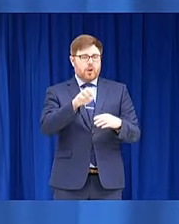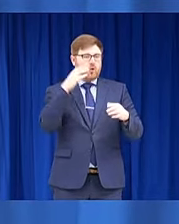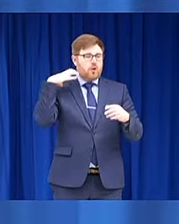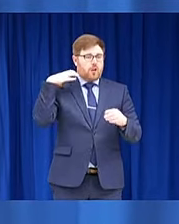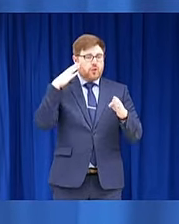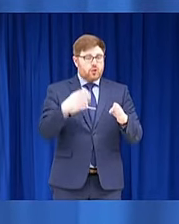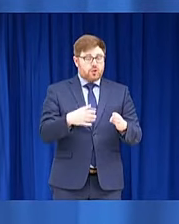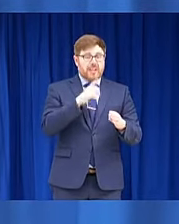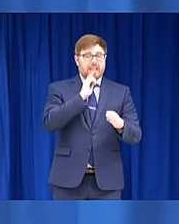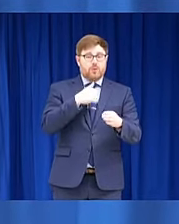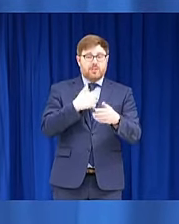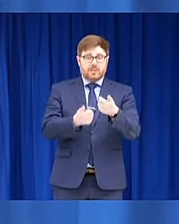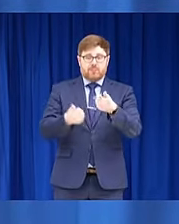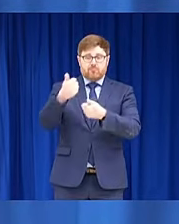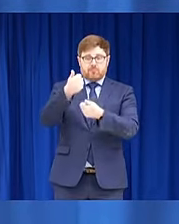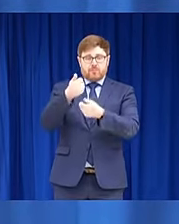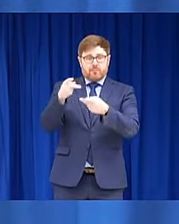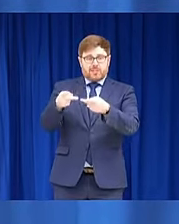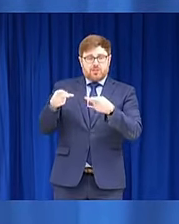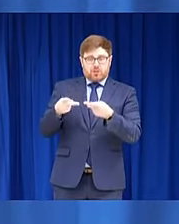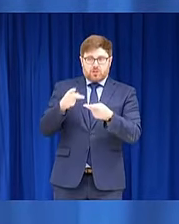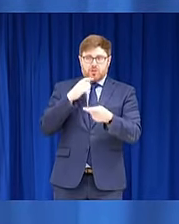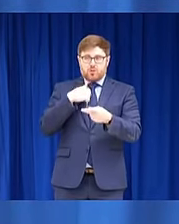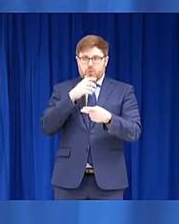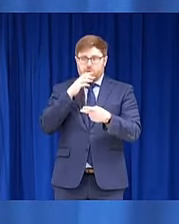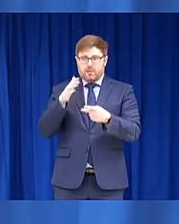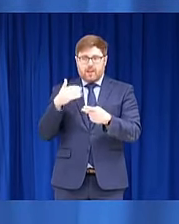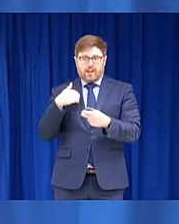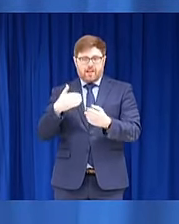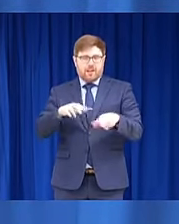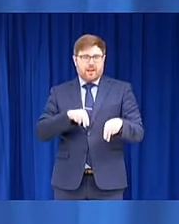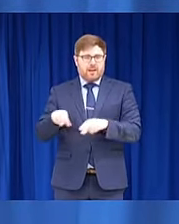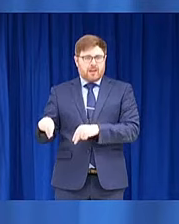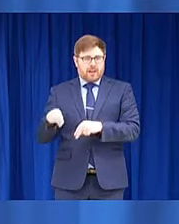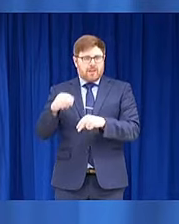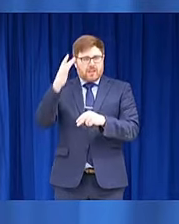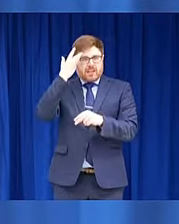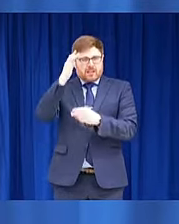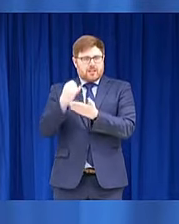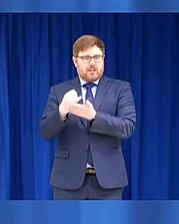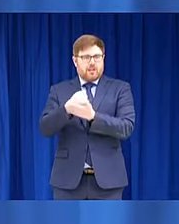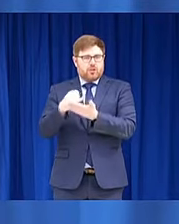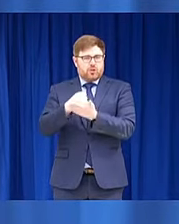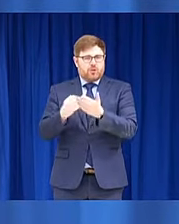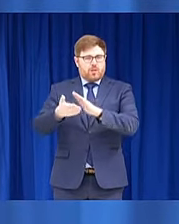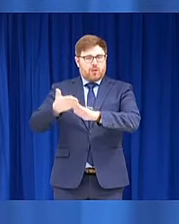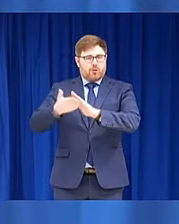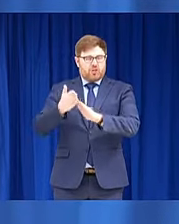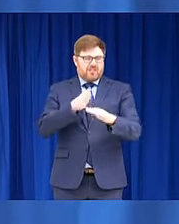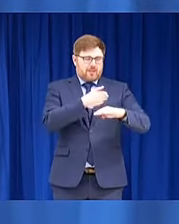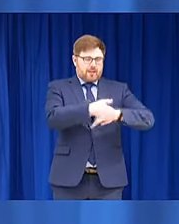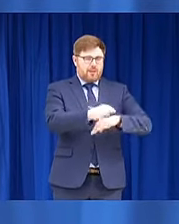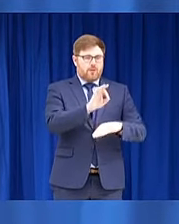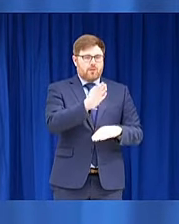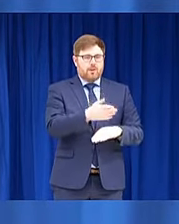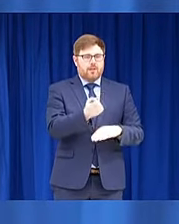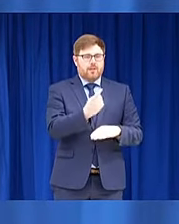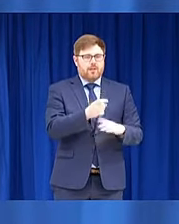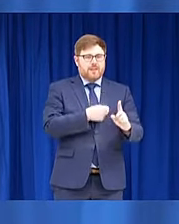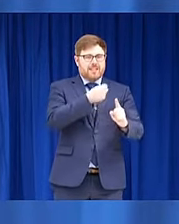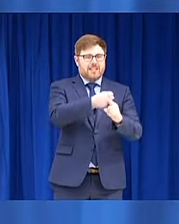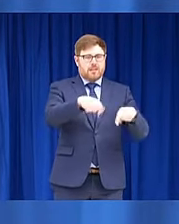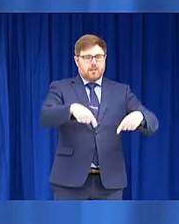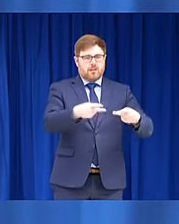attaché, mobilized to reconstitute Navy intelligence operations after the 9/11 attack on the Pentagon, and